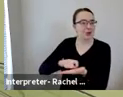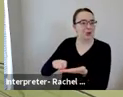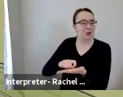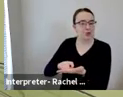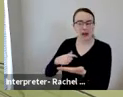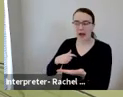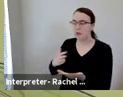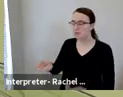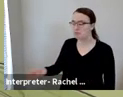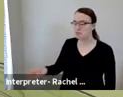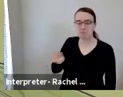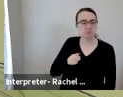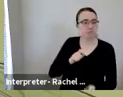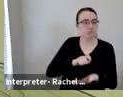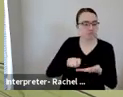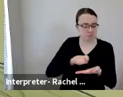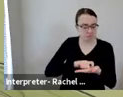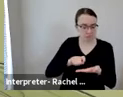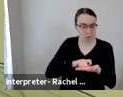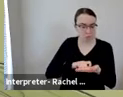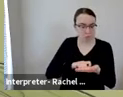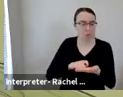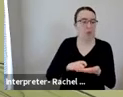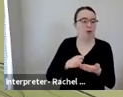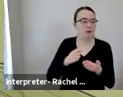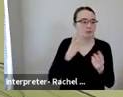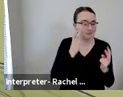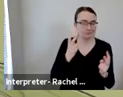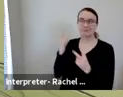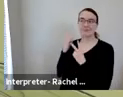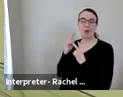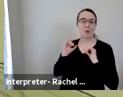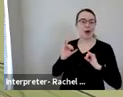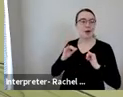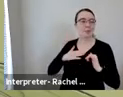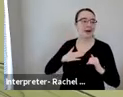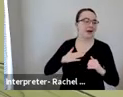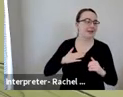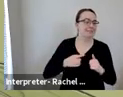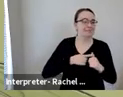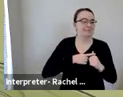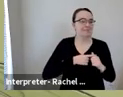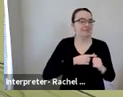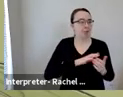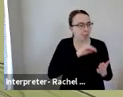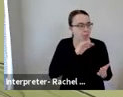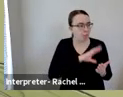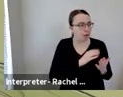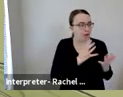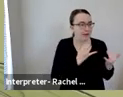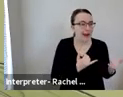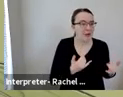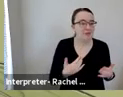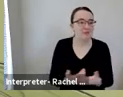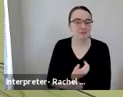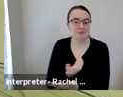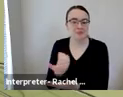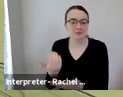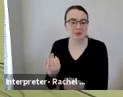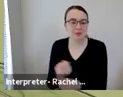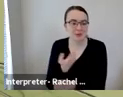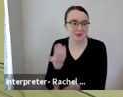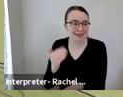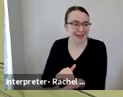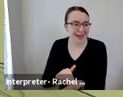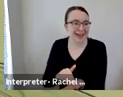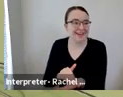white pencil, and it brought me back to what I had learned before, and now I kind of embraced that, and I've gone forward